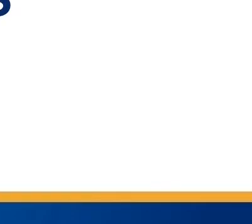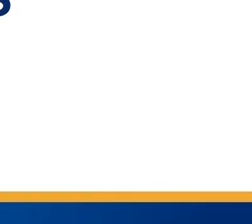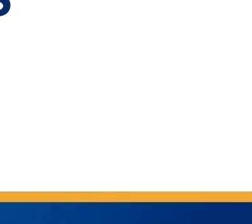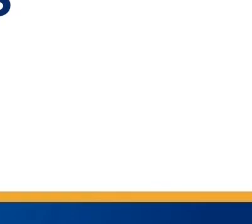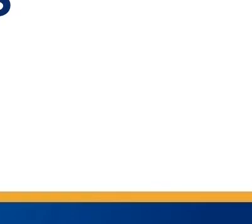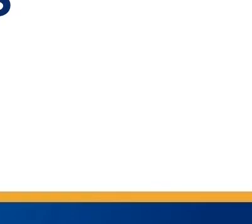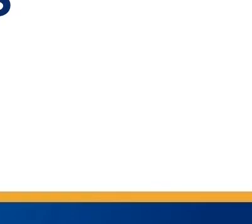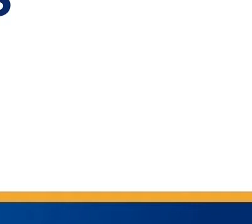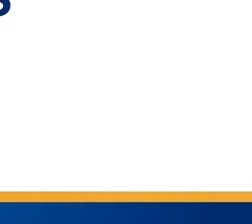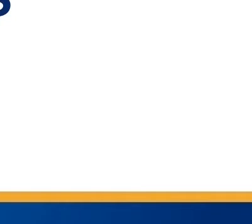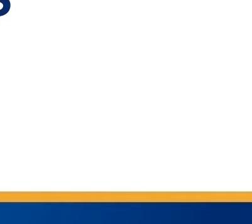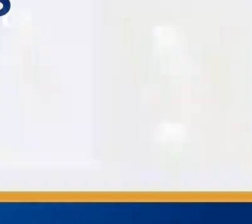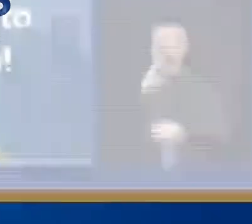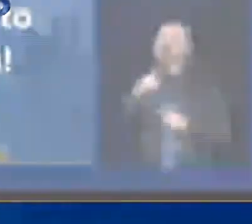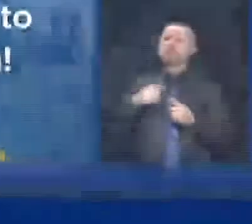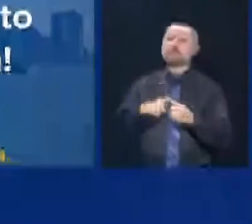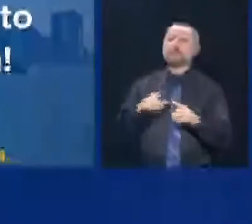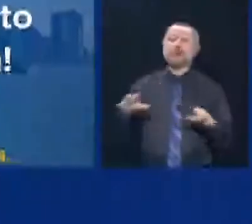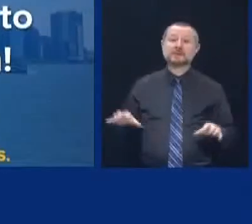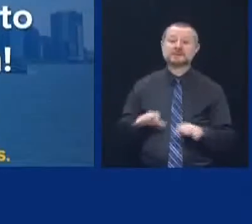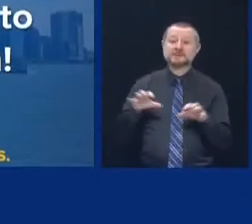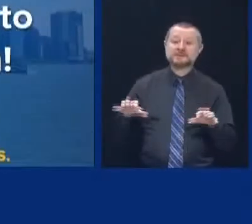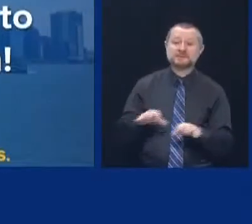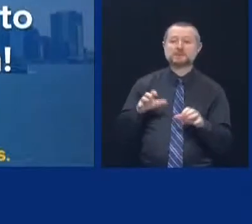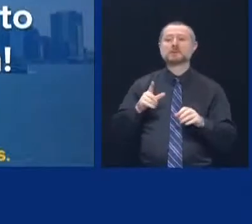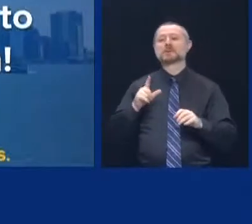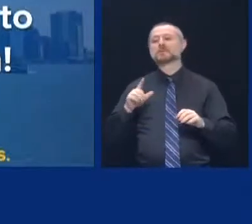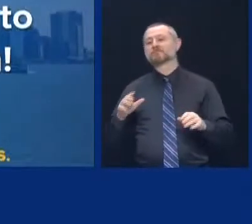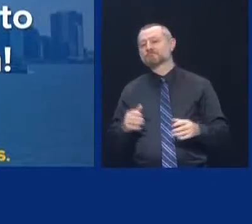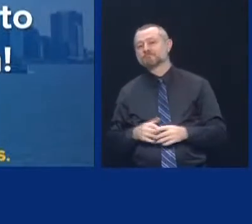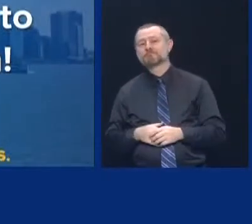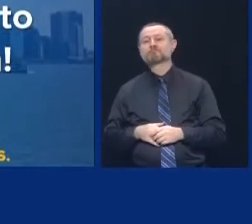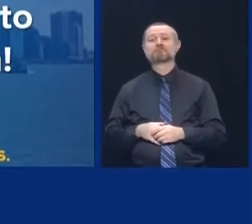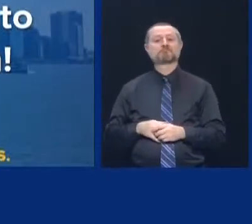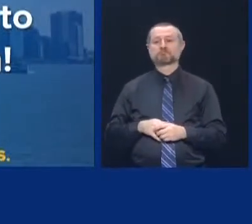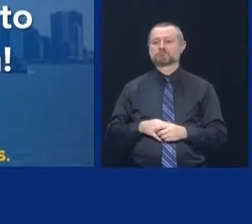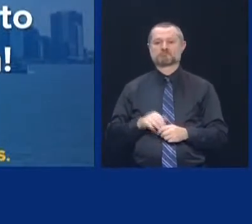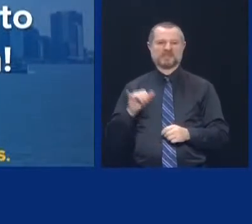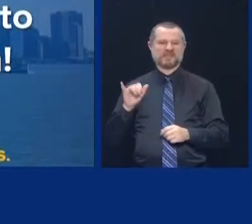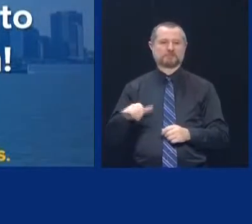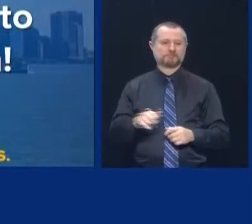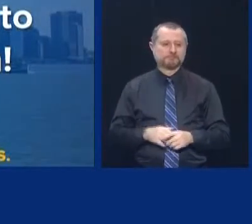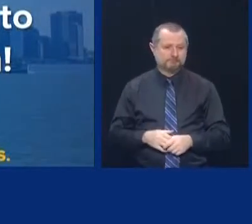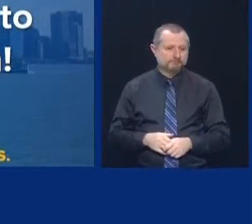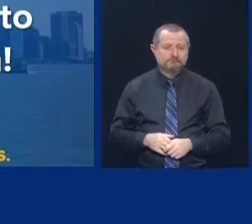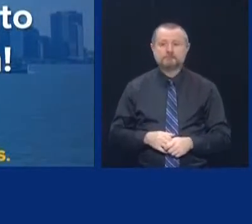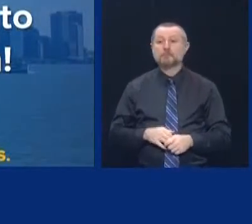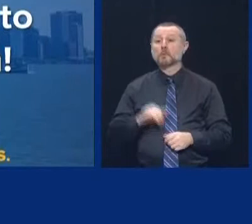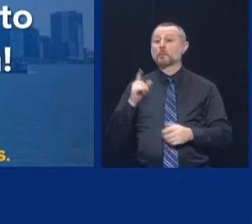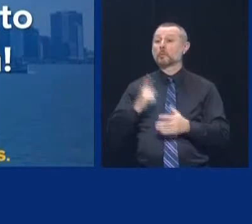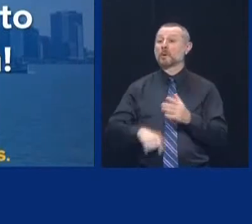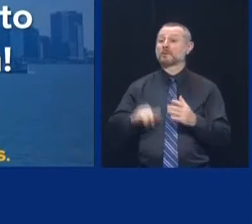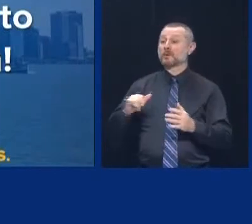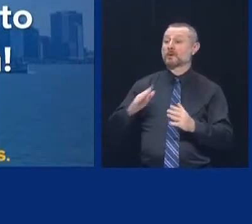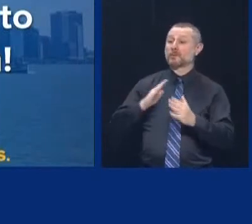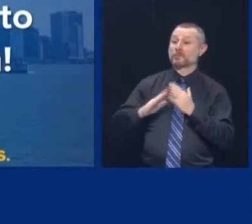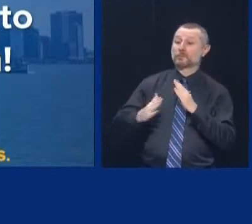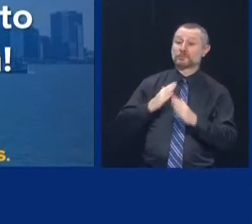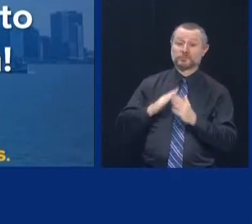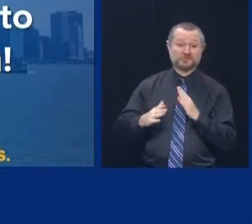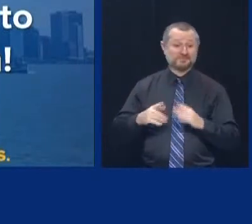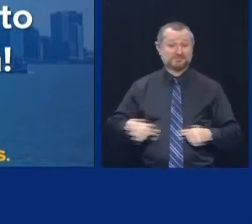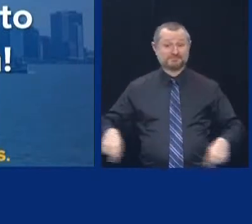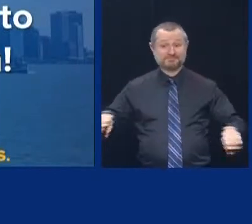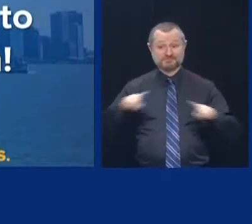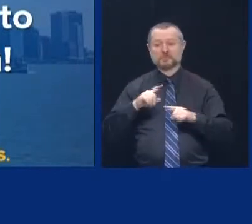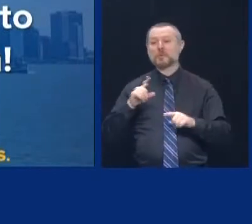action, social action. This is it. What a community does is the infection